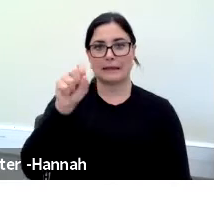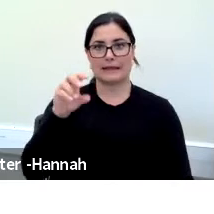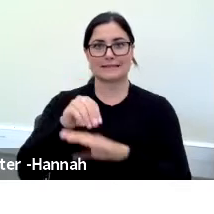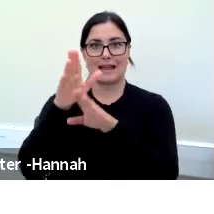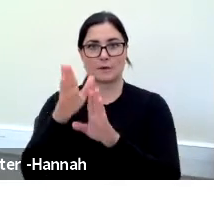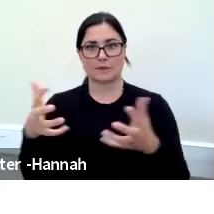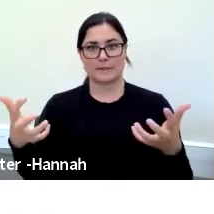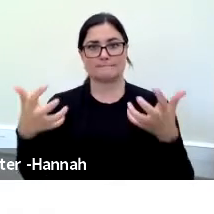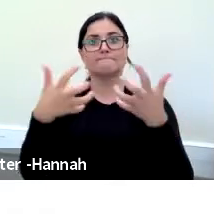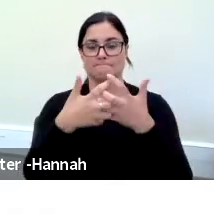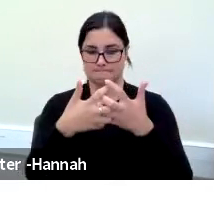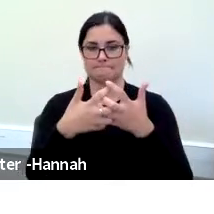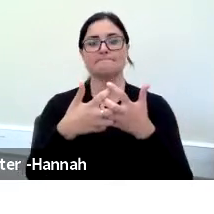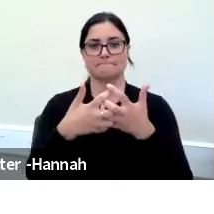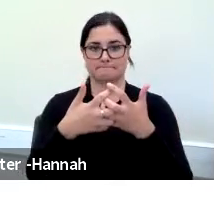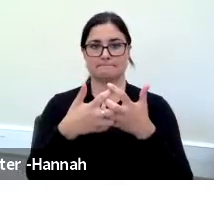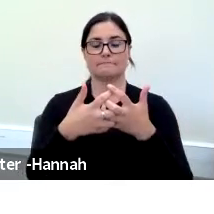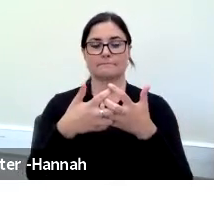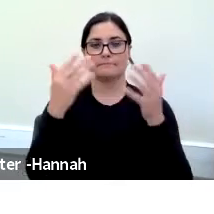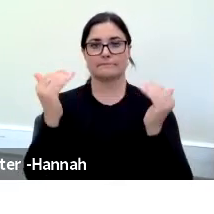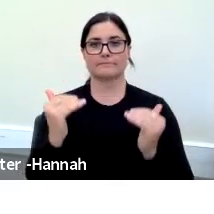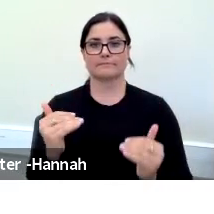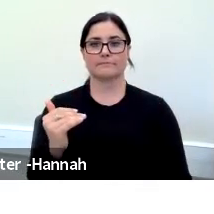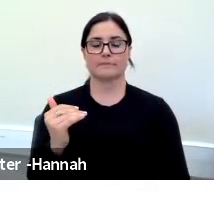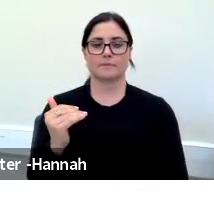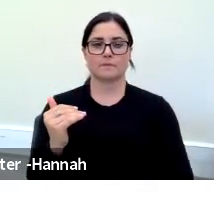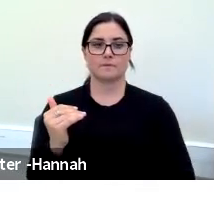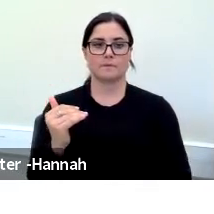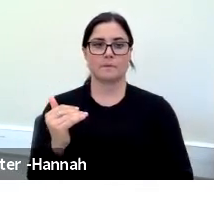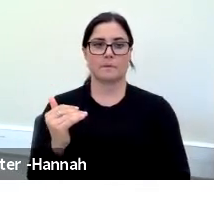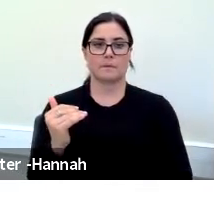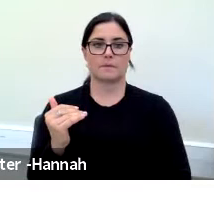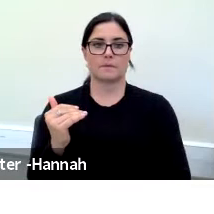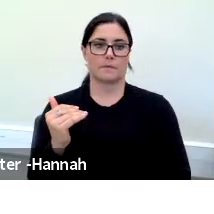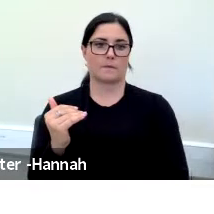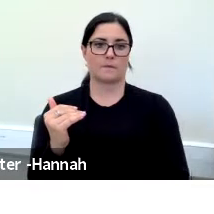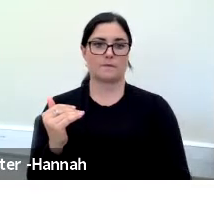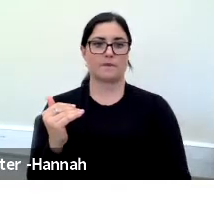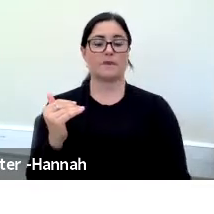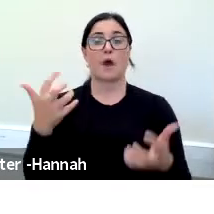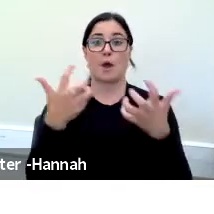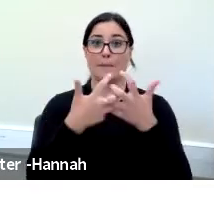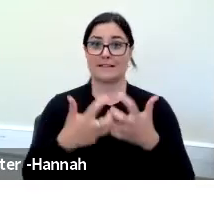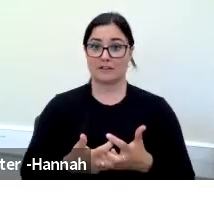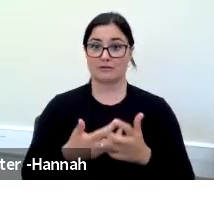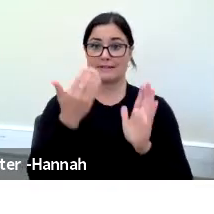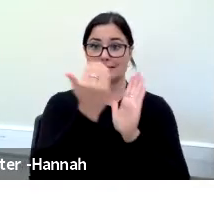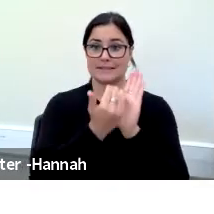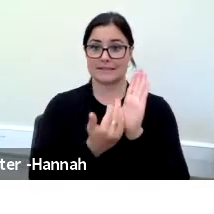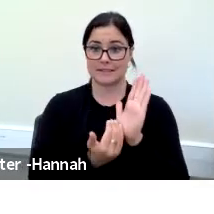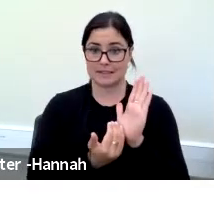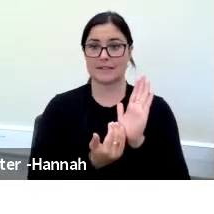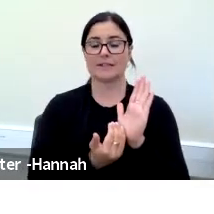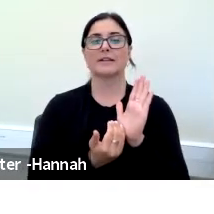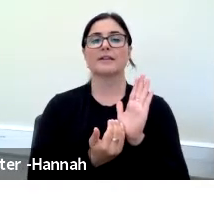the student is assigned to. Go ahead to the next one. It's going to show you the accommodations. So you're going to see the